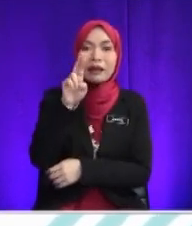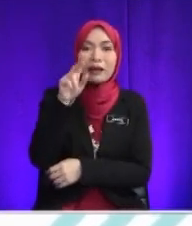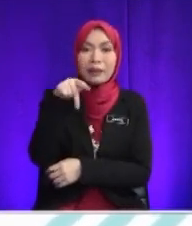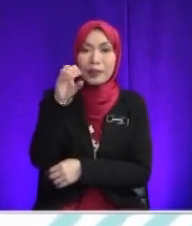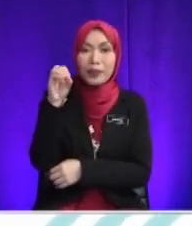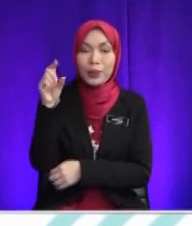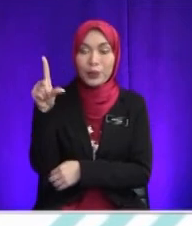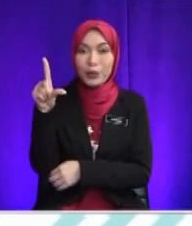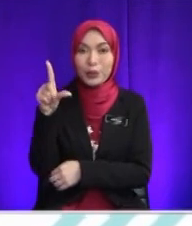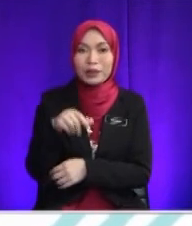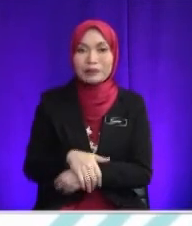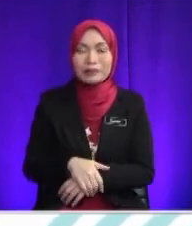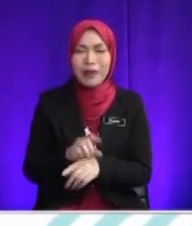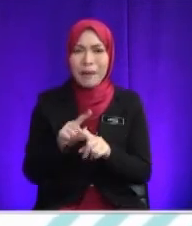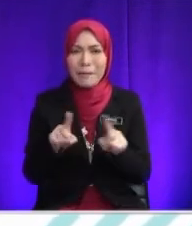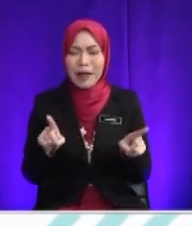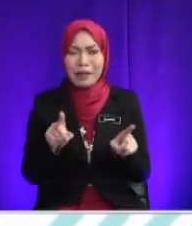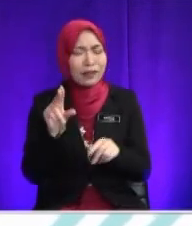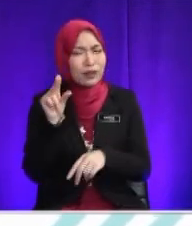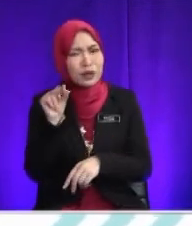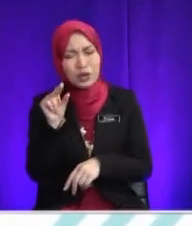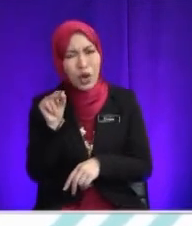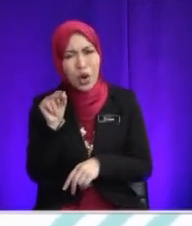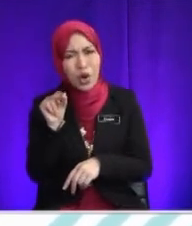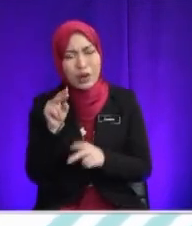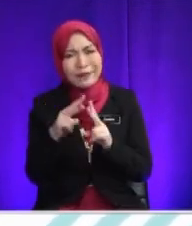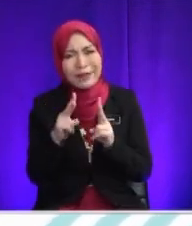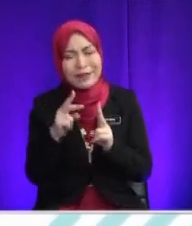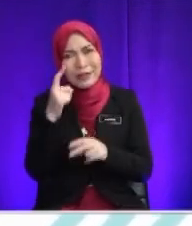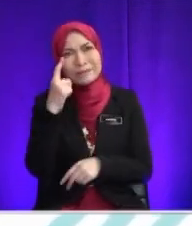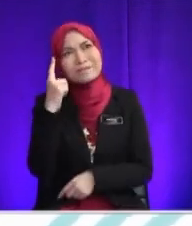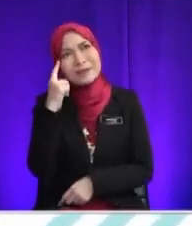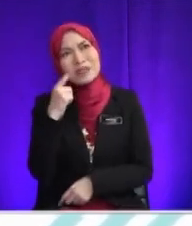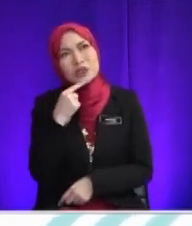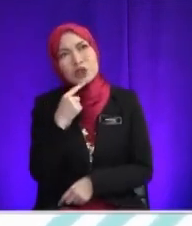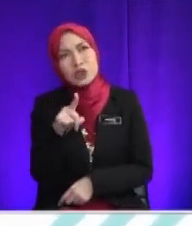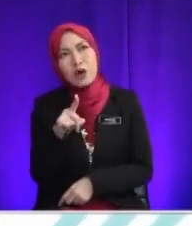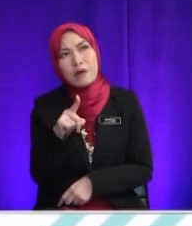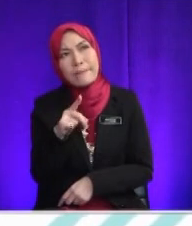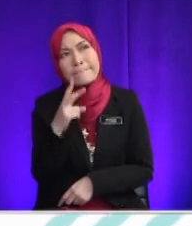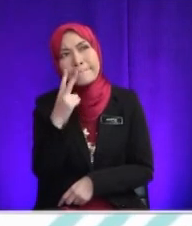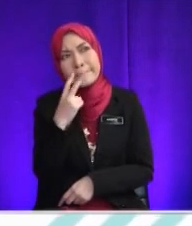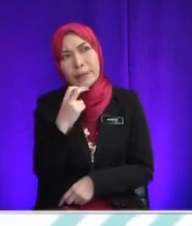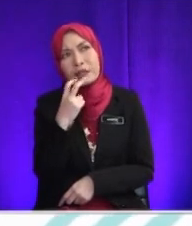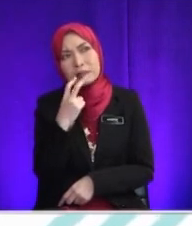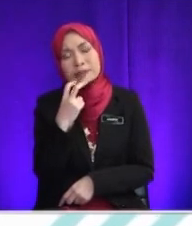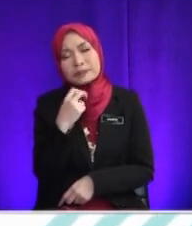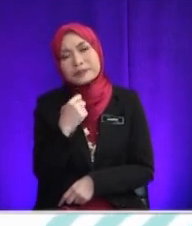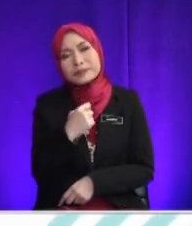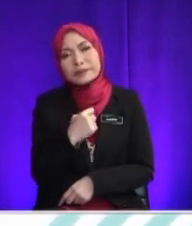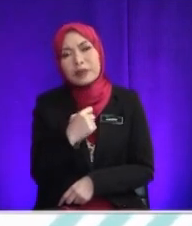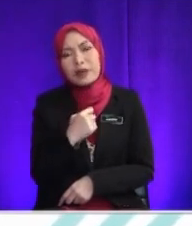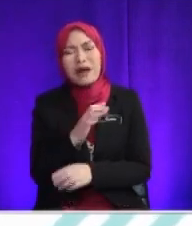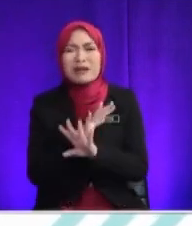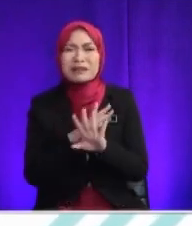for answer C, the words the burglar said, well, he said something, but also he said that he couldn't remember as well. So